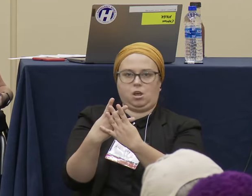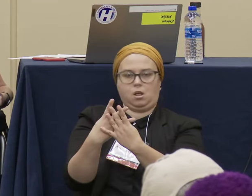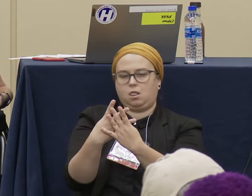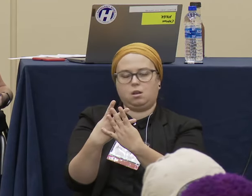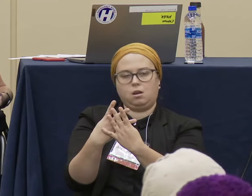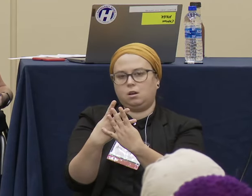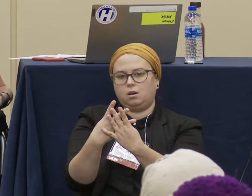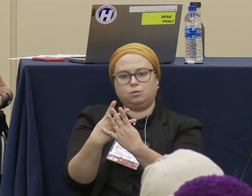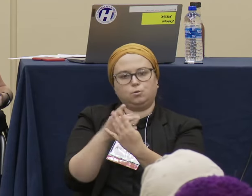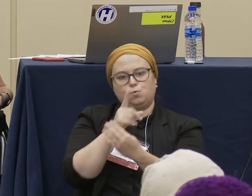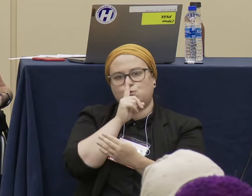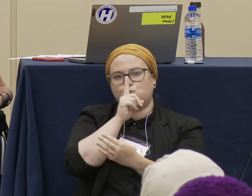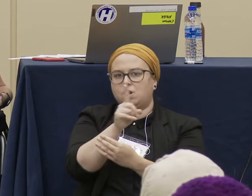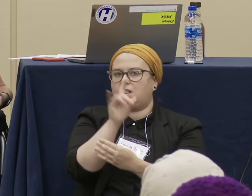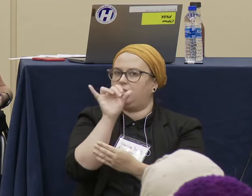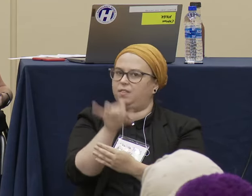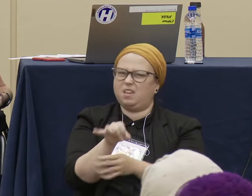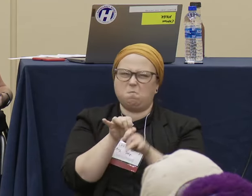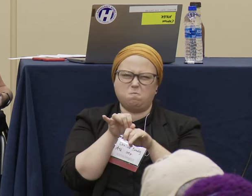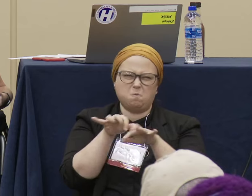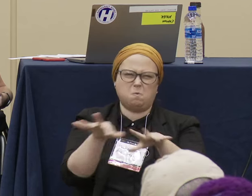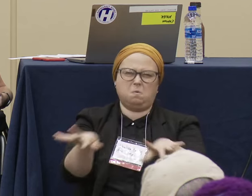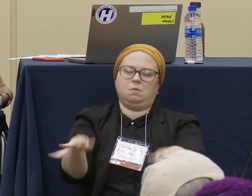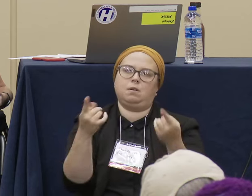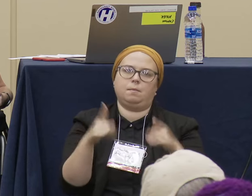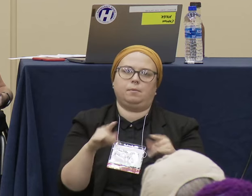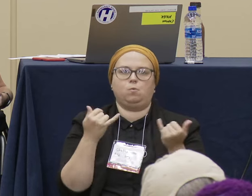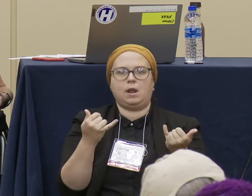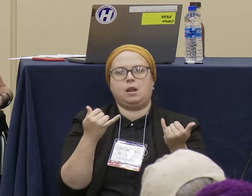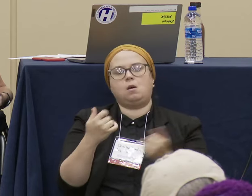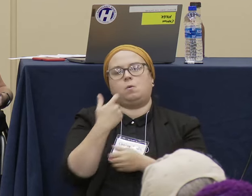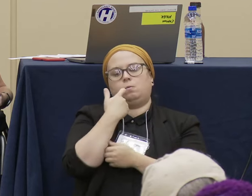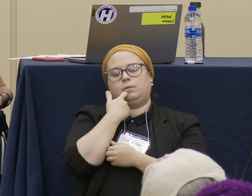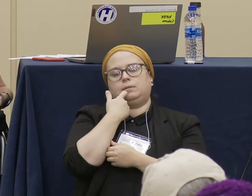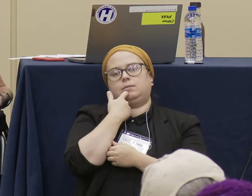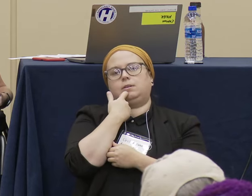is pervasive right now. You know, in recent meetings